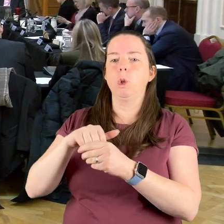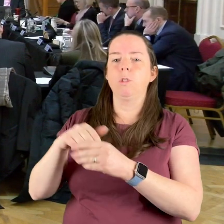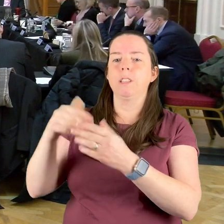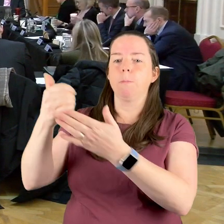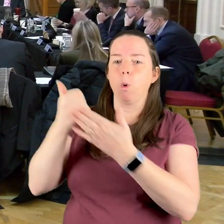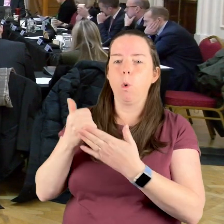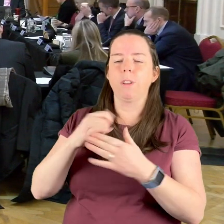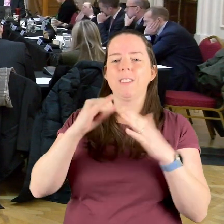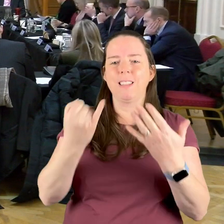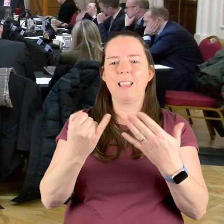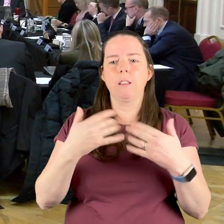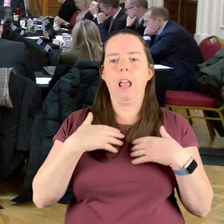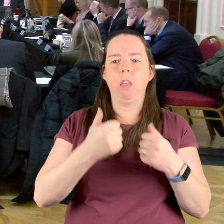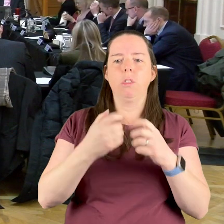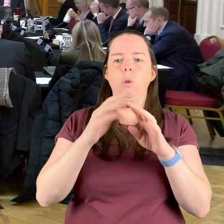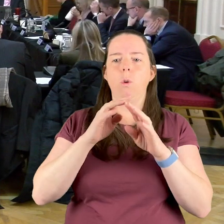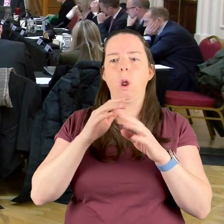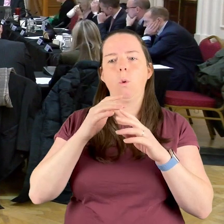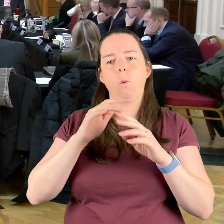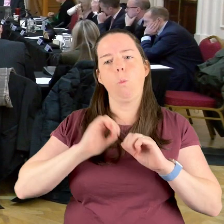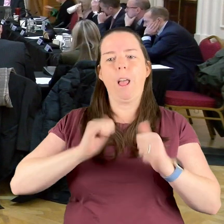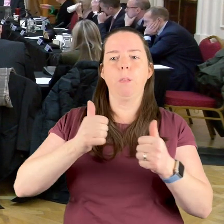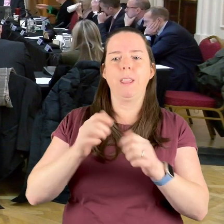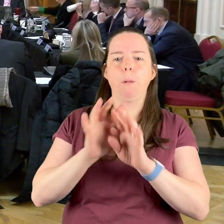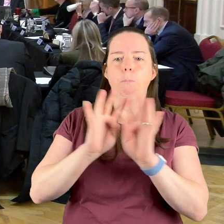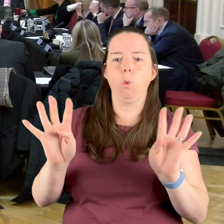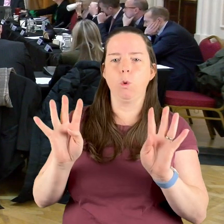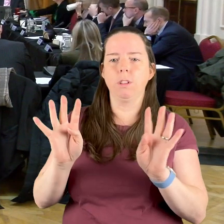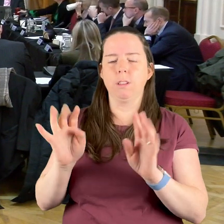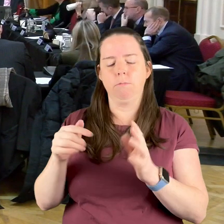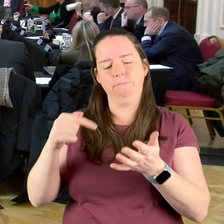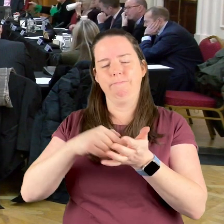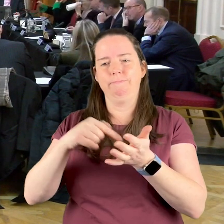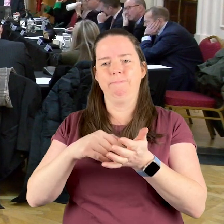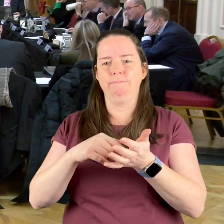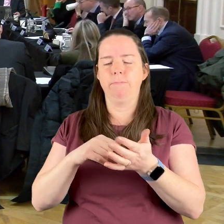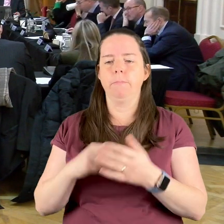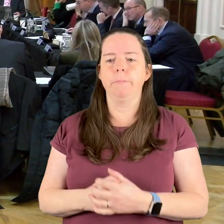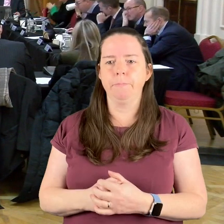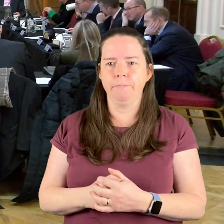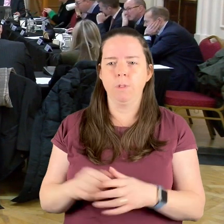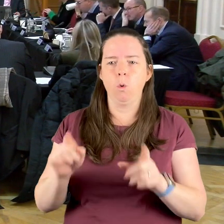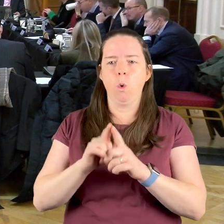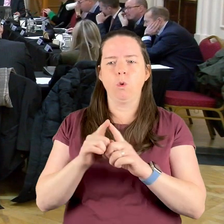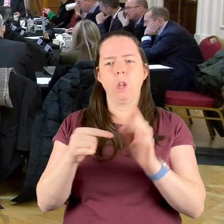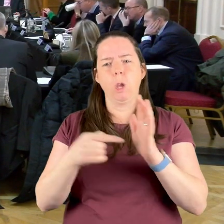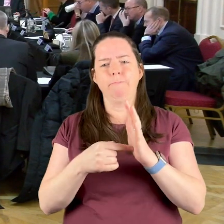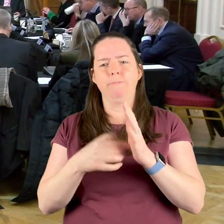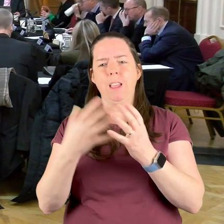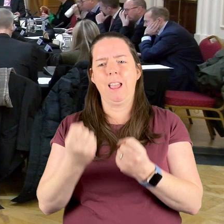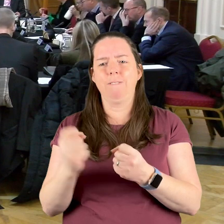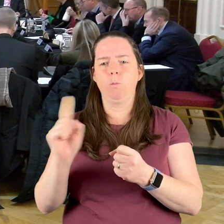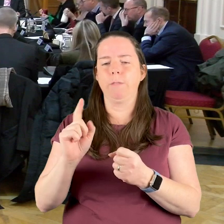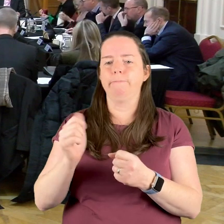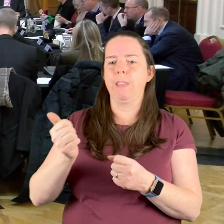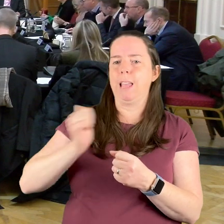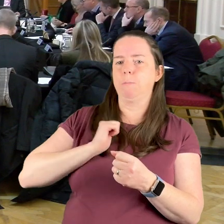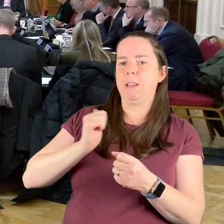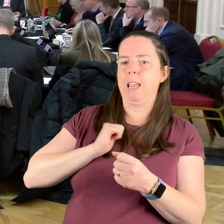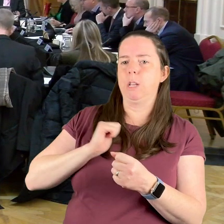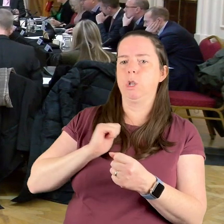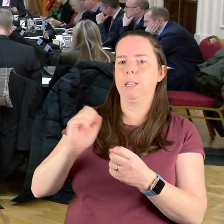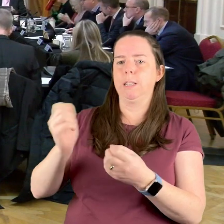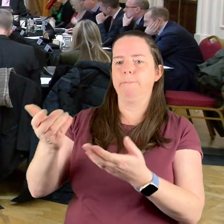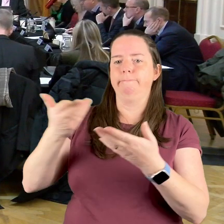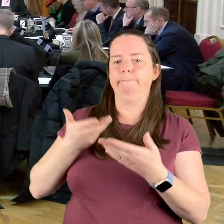of the 6 health and wellbeing boards to the proposals set out here. It also reflects